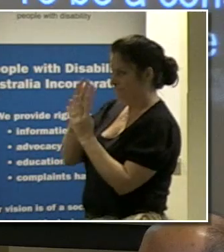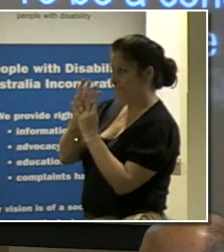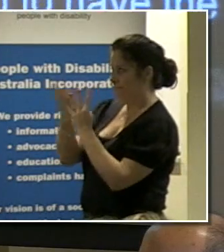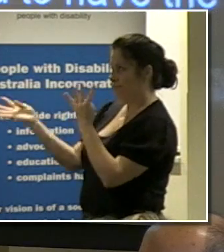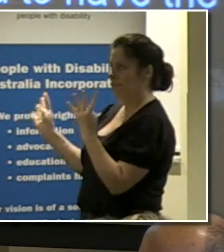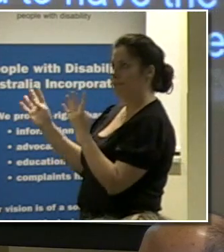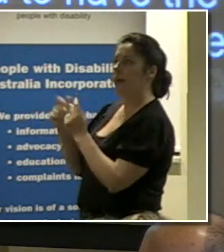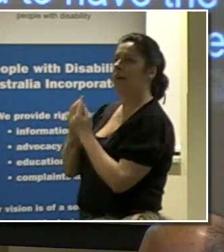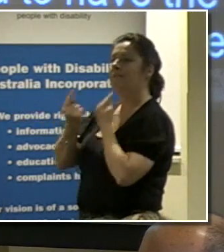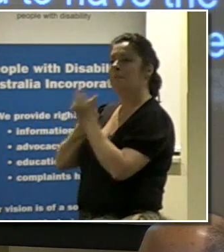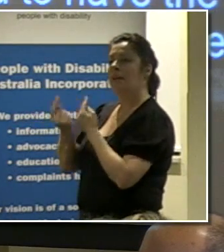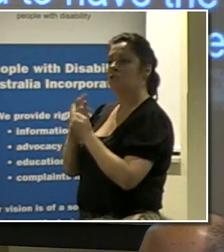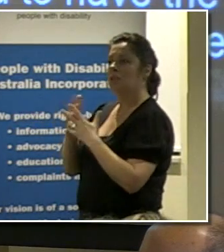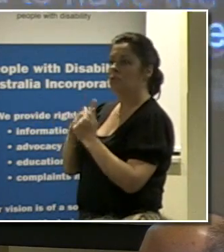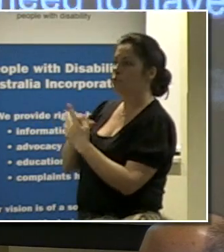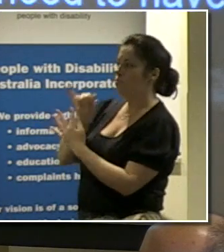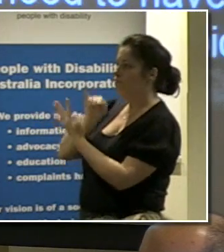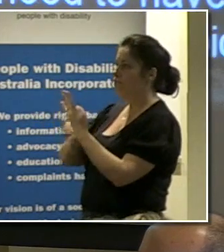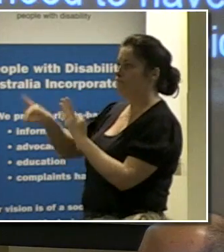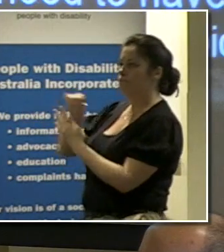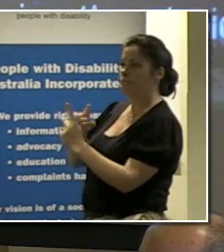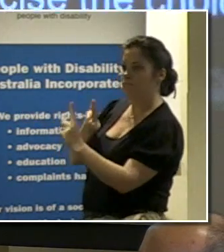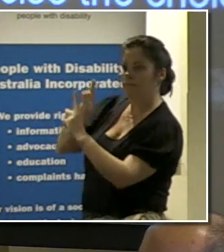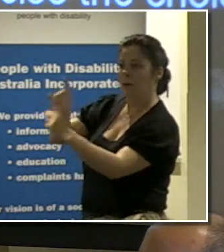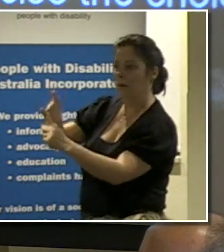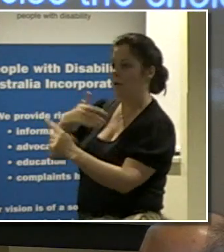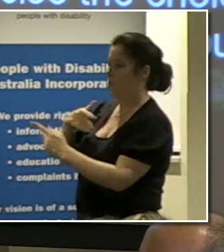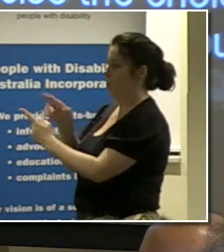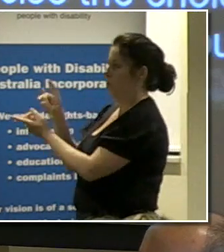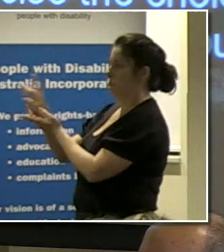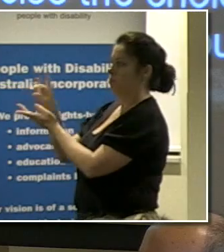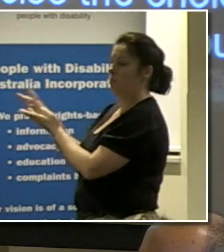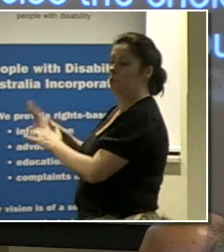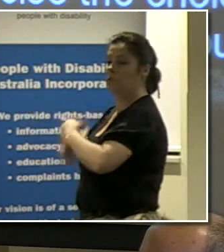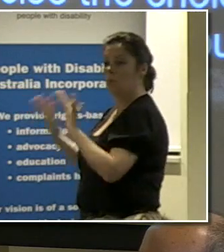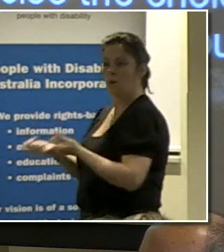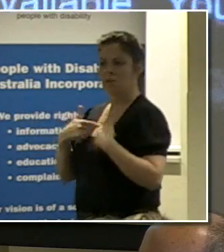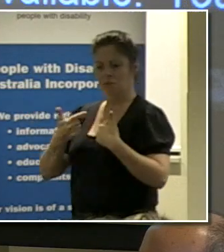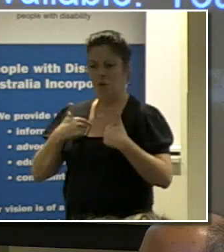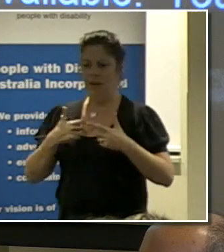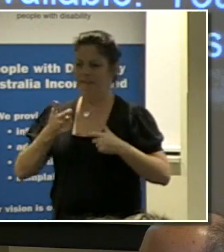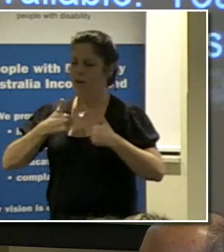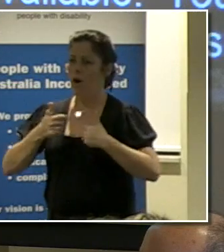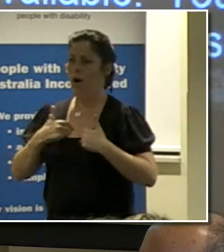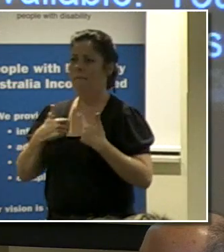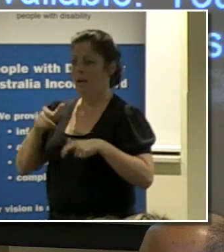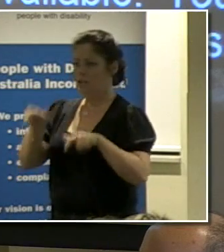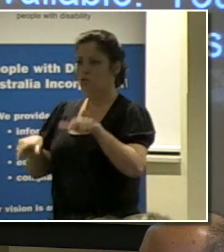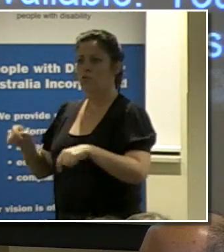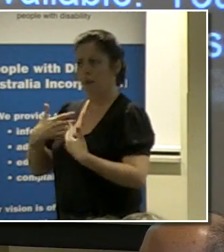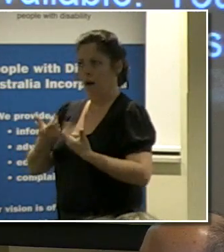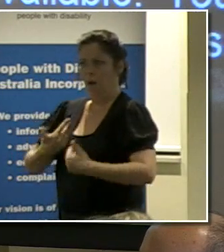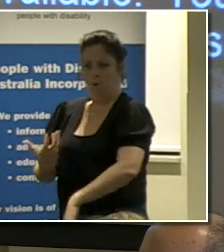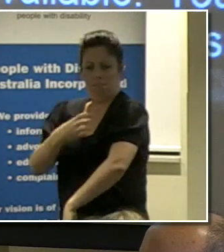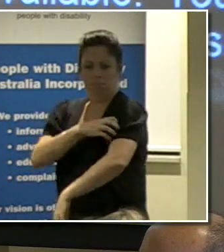the choices that might be available. You need to be an empowered consumer. And so a lot of what we're